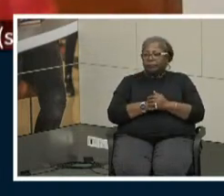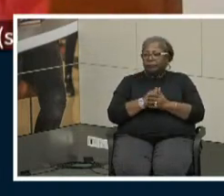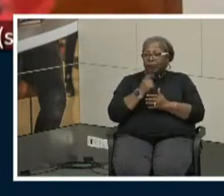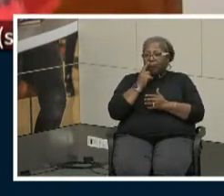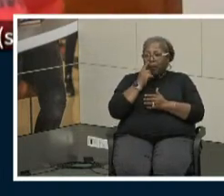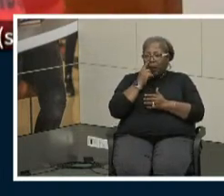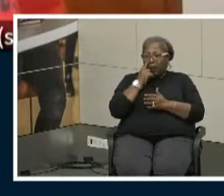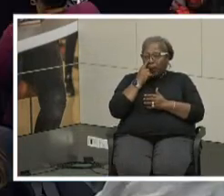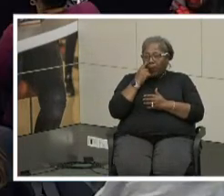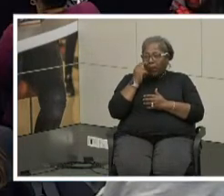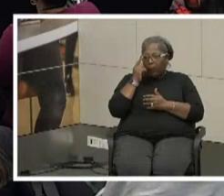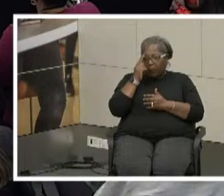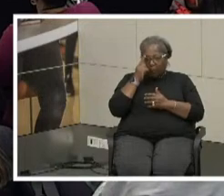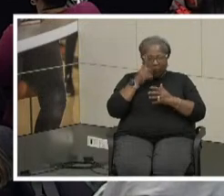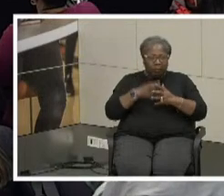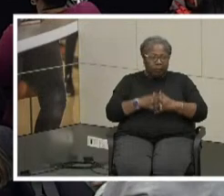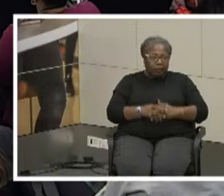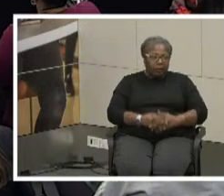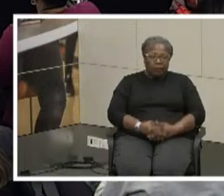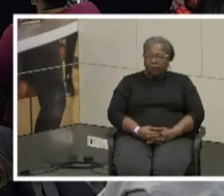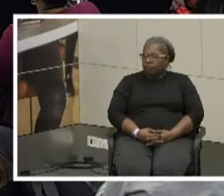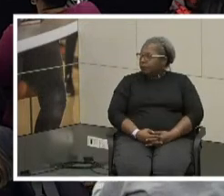bond thank